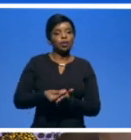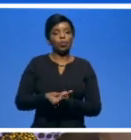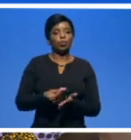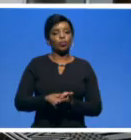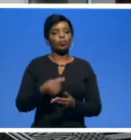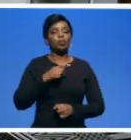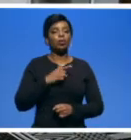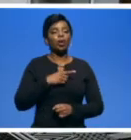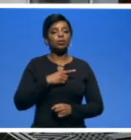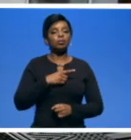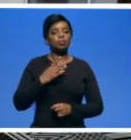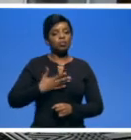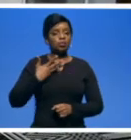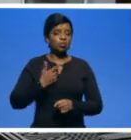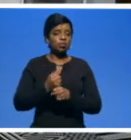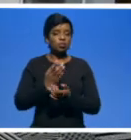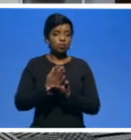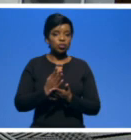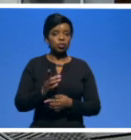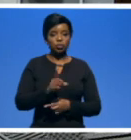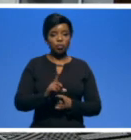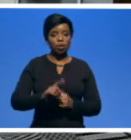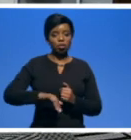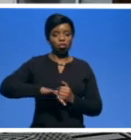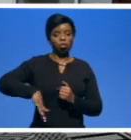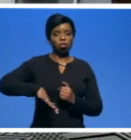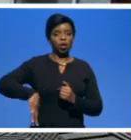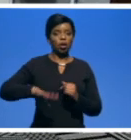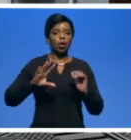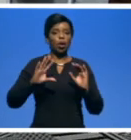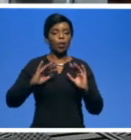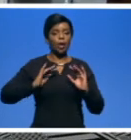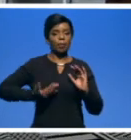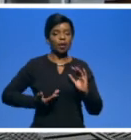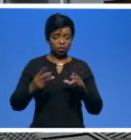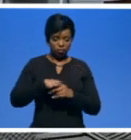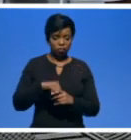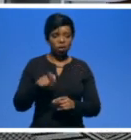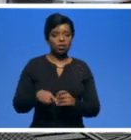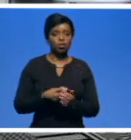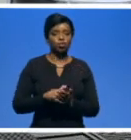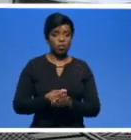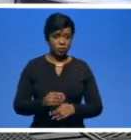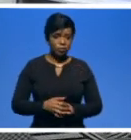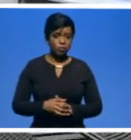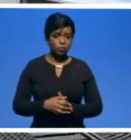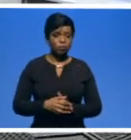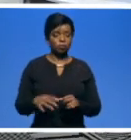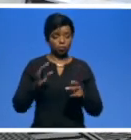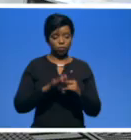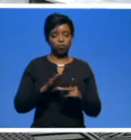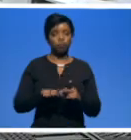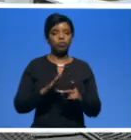do away with the exclusion, yes, of women within the economy. And also creating